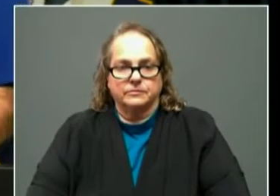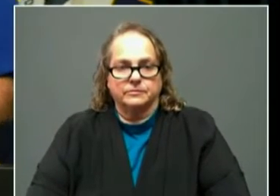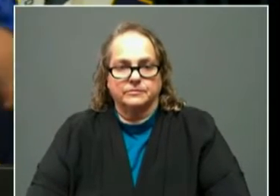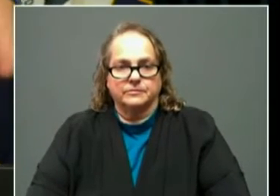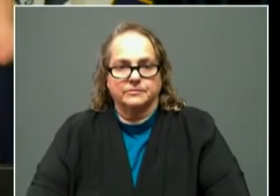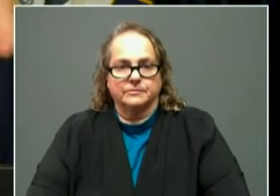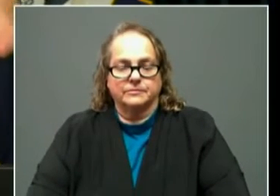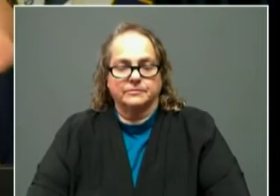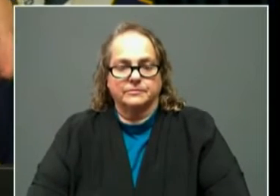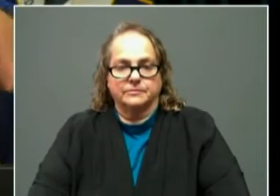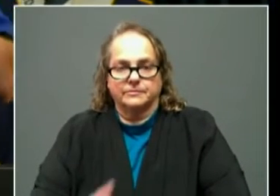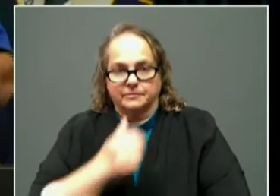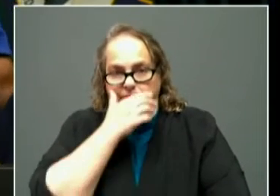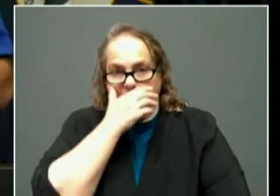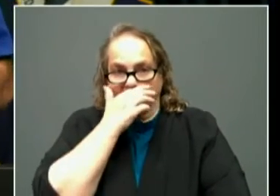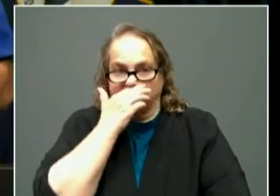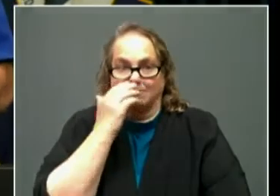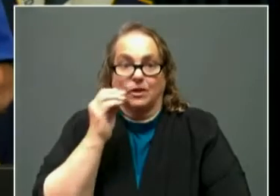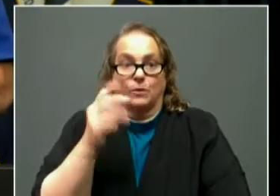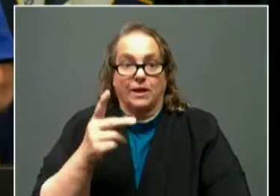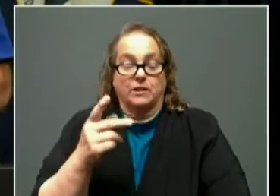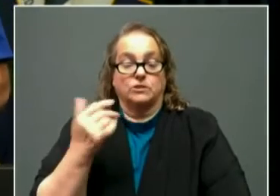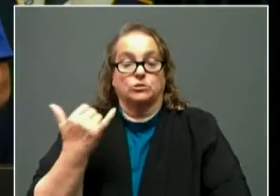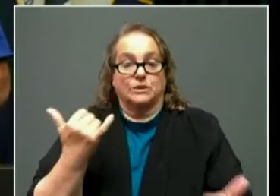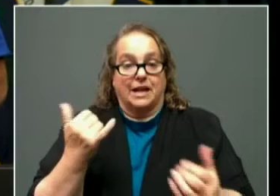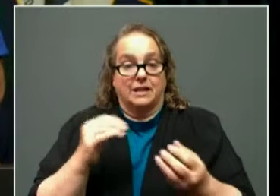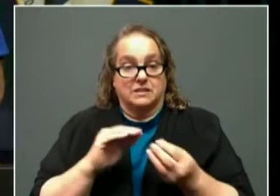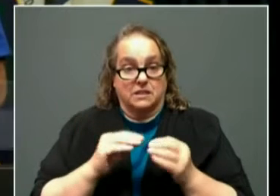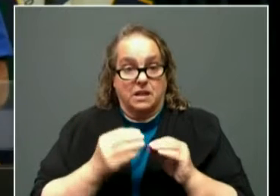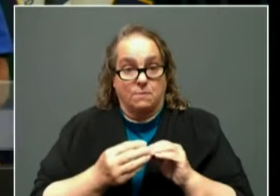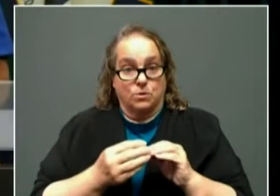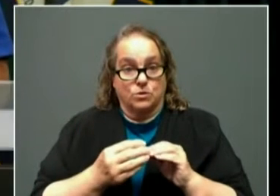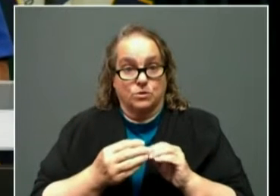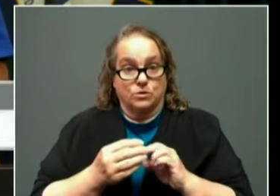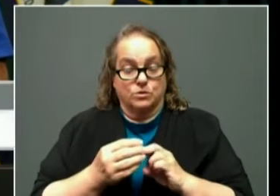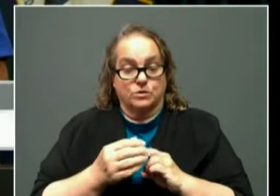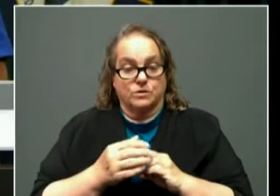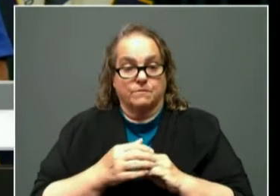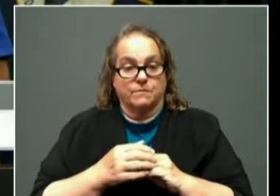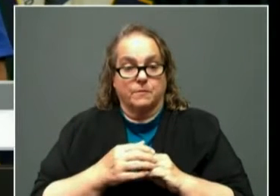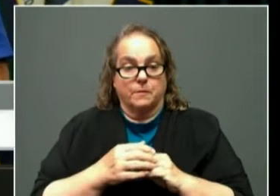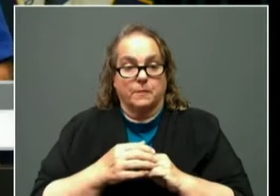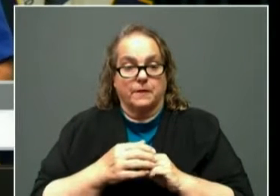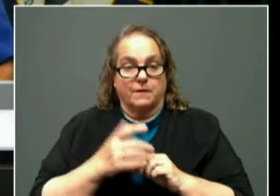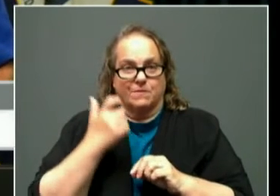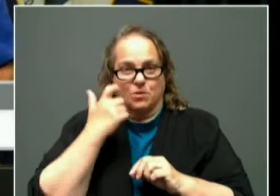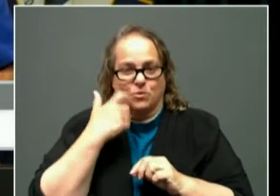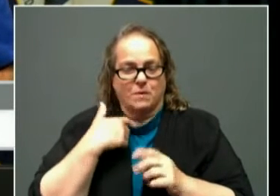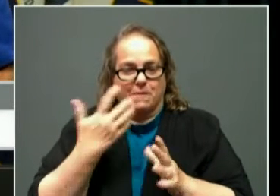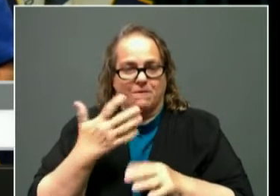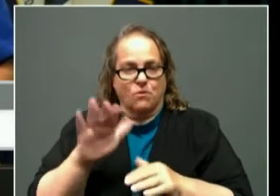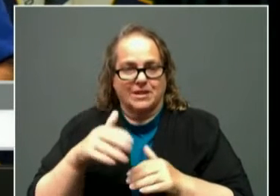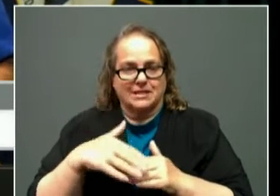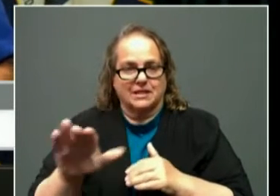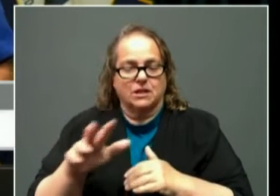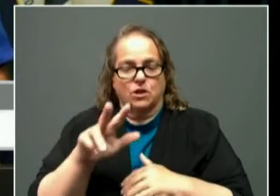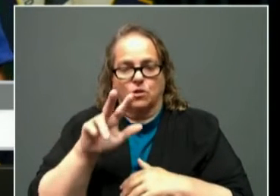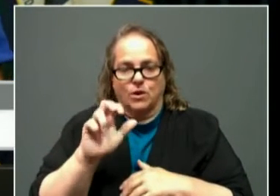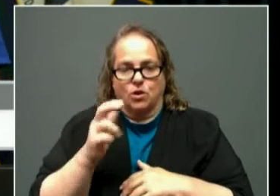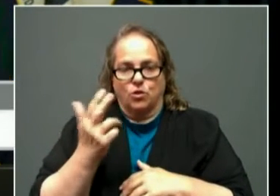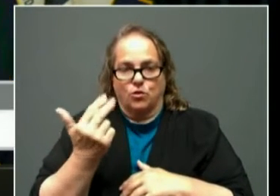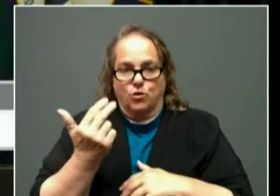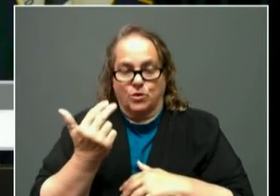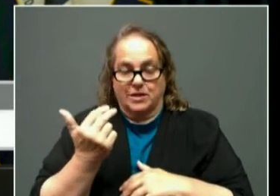All right, today's COVID numbers, which we may have sent out electronically just a few minutes ago, 313